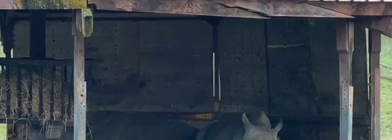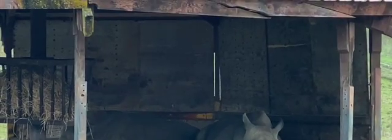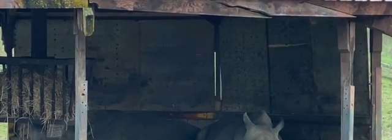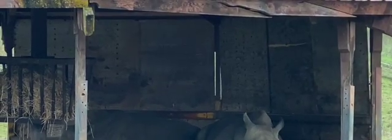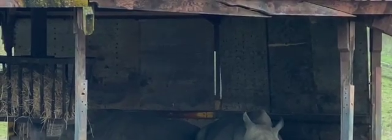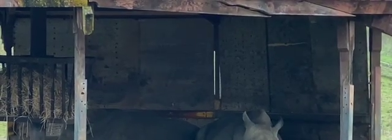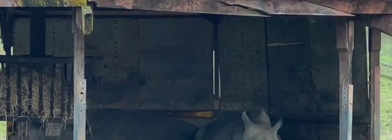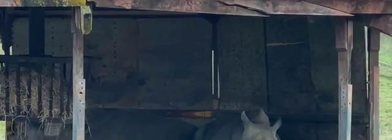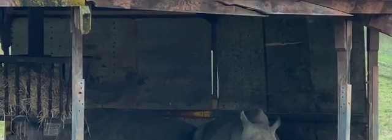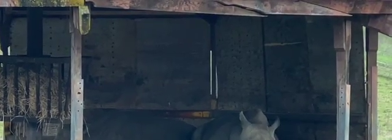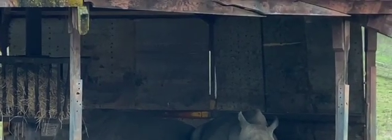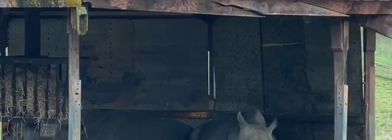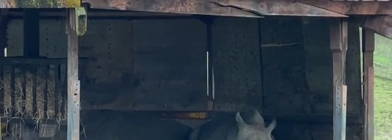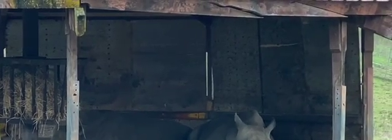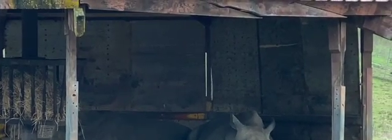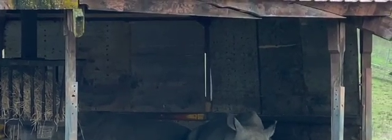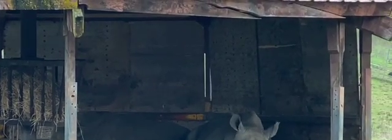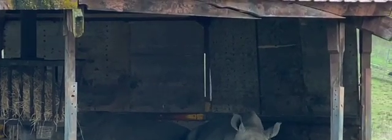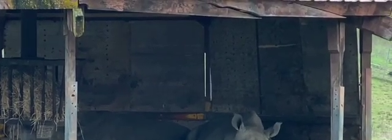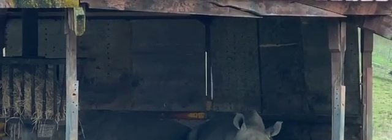It's kind of cute, you guys.